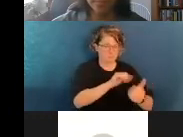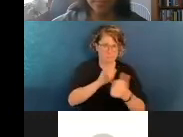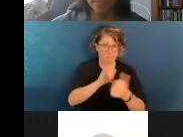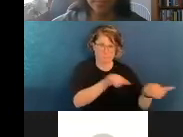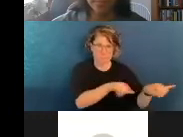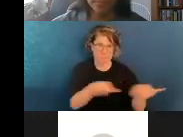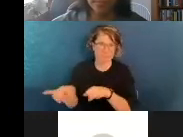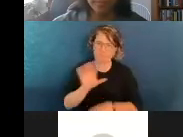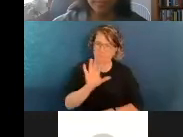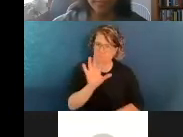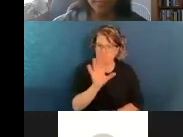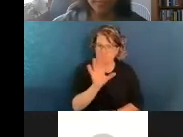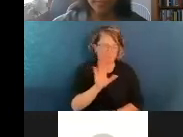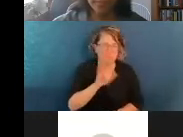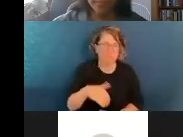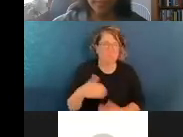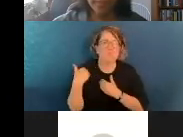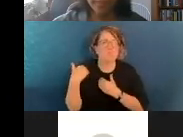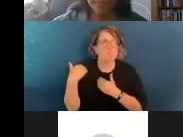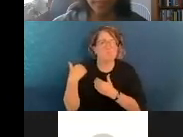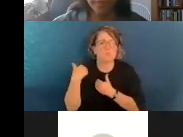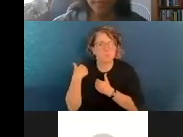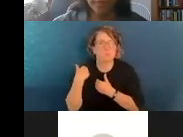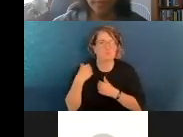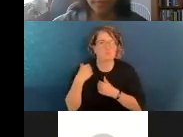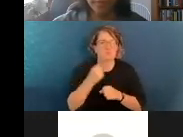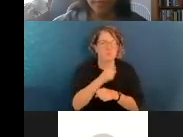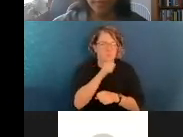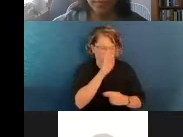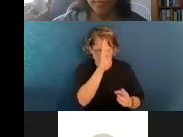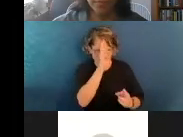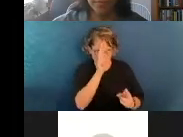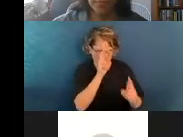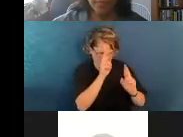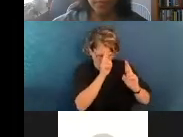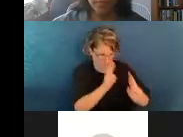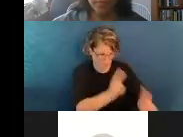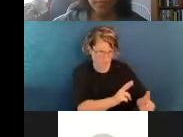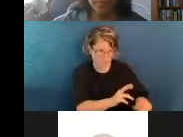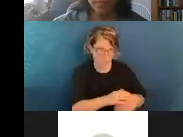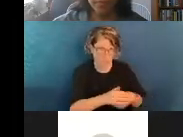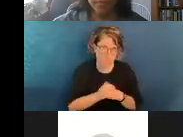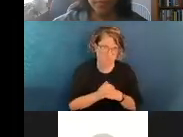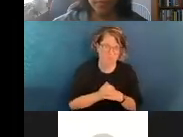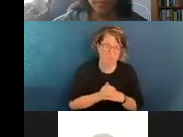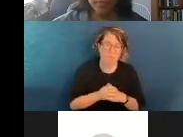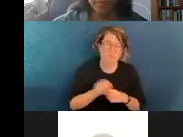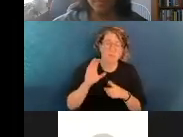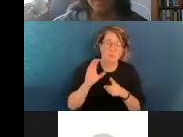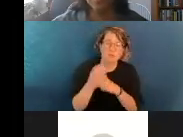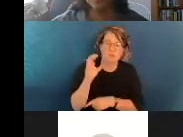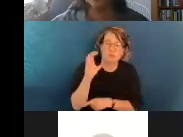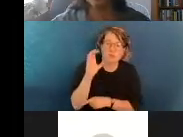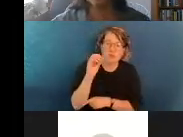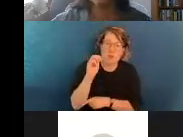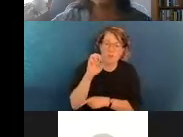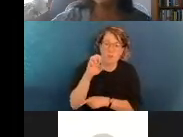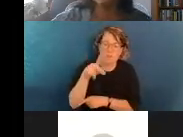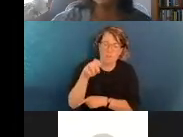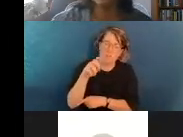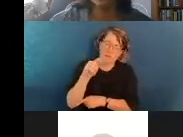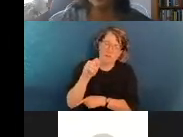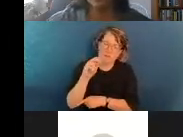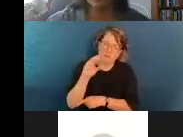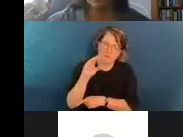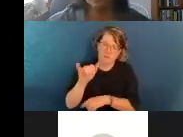comes a responsibility to act respectfully. Cultural competency is about developing practical skills